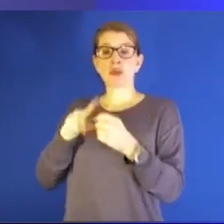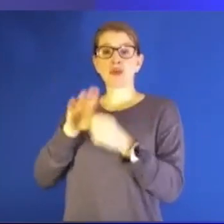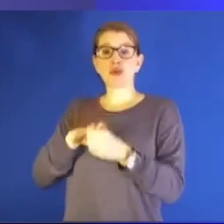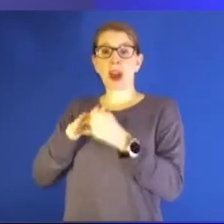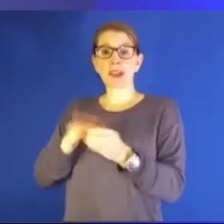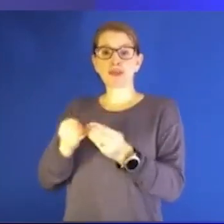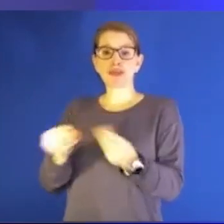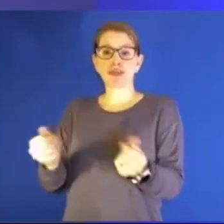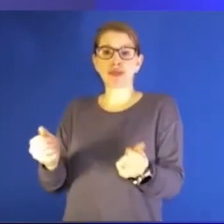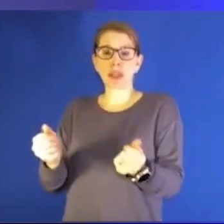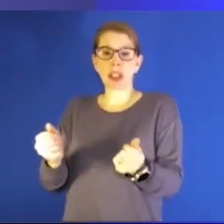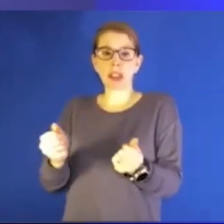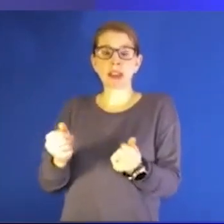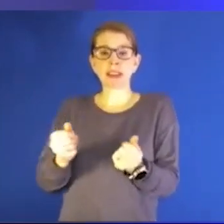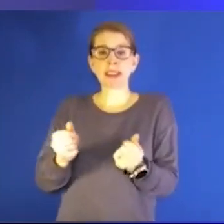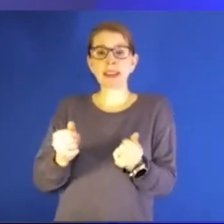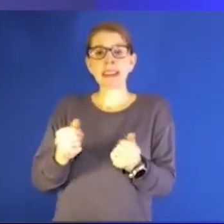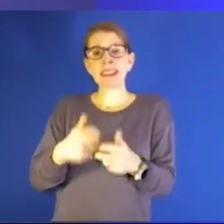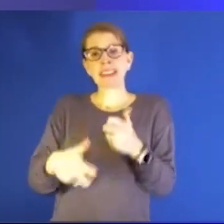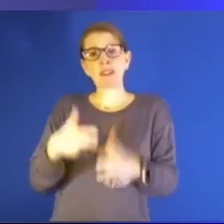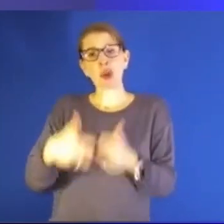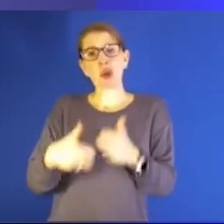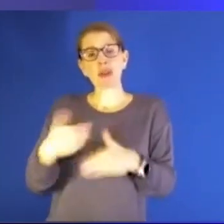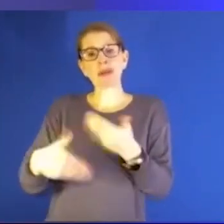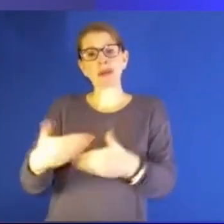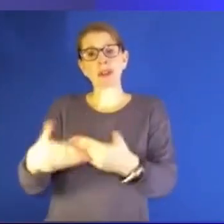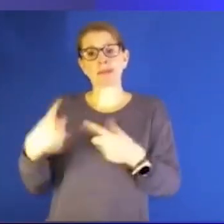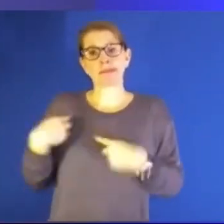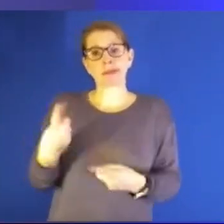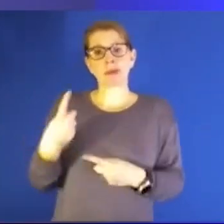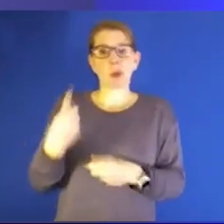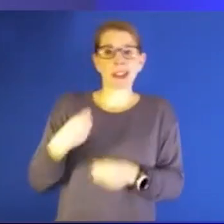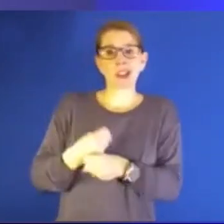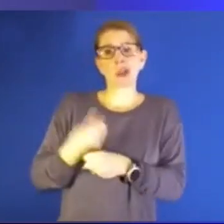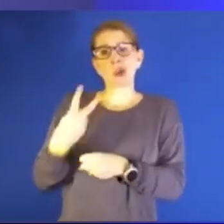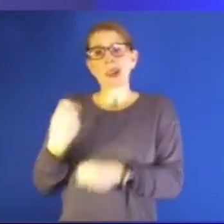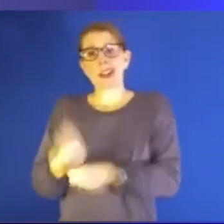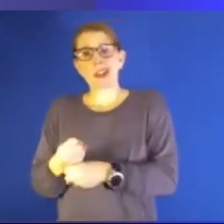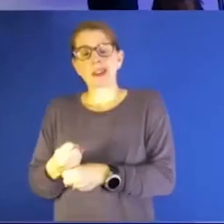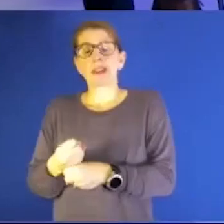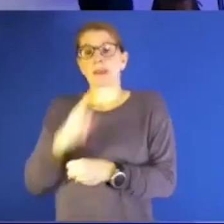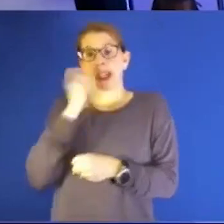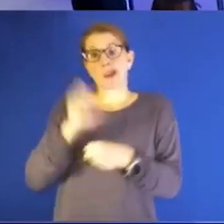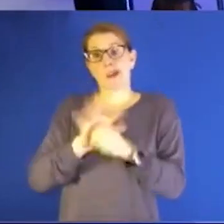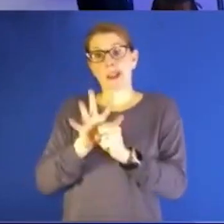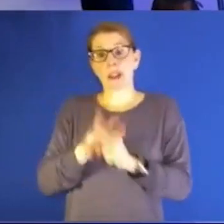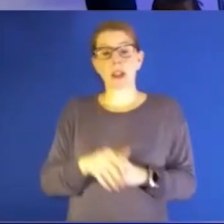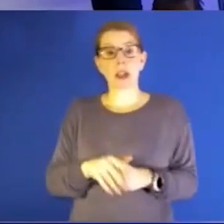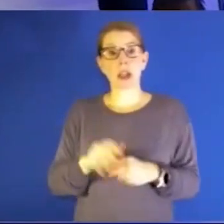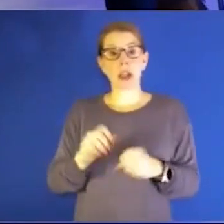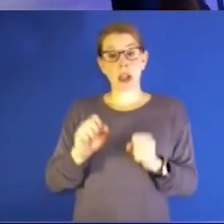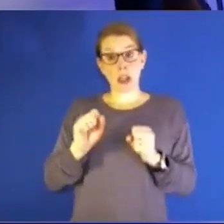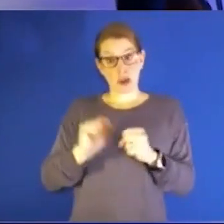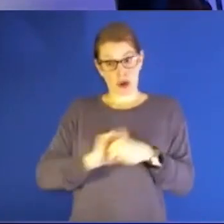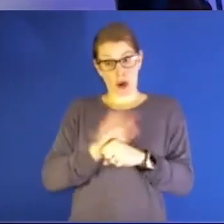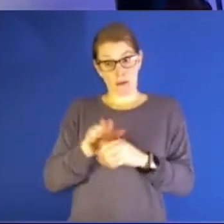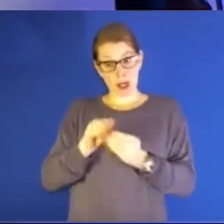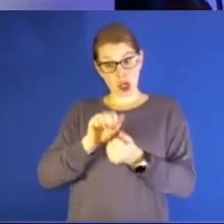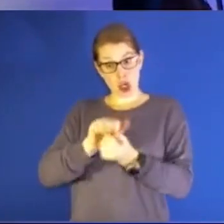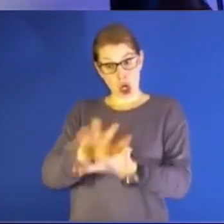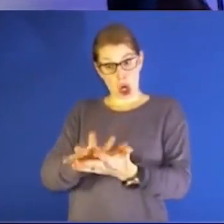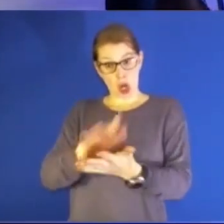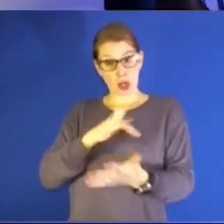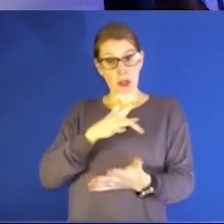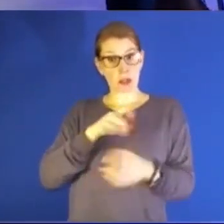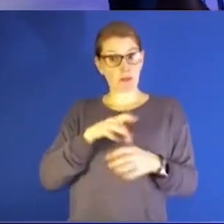more difficult, certainly in the last year or two. Can COVID cause broken hearts? So I don't think